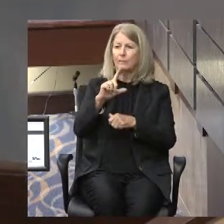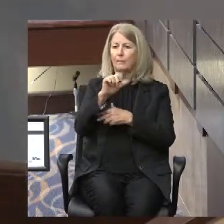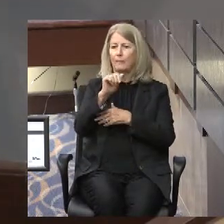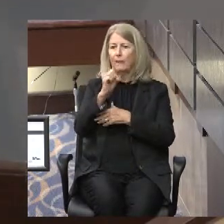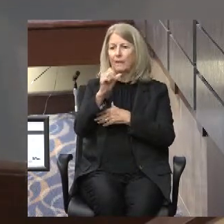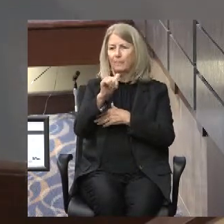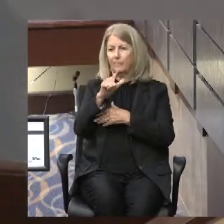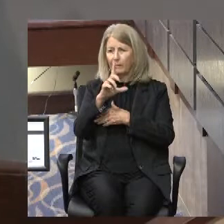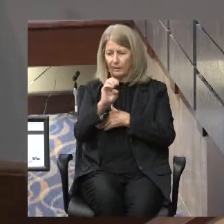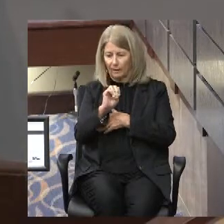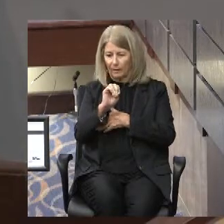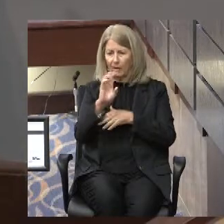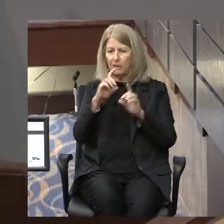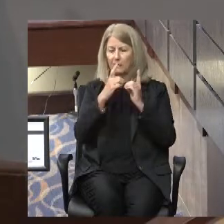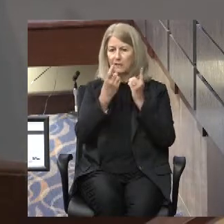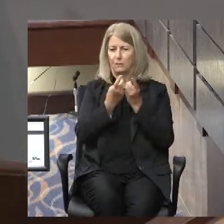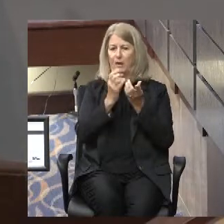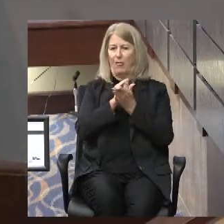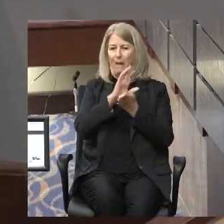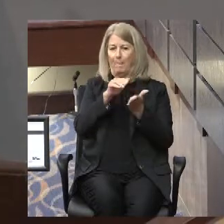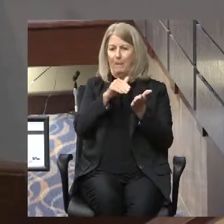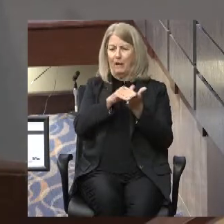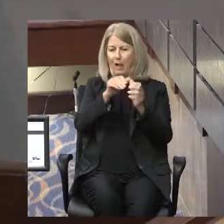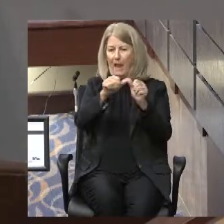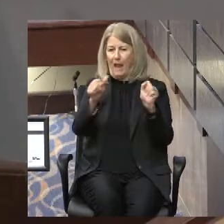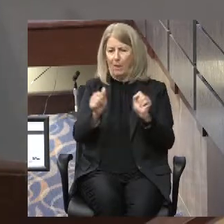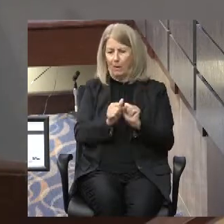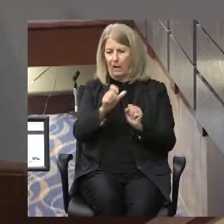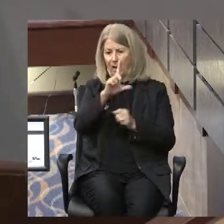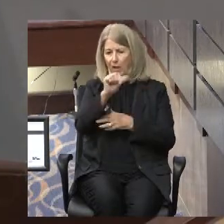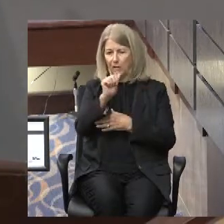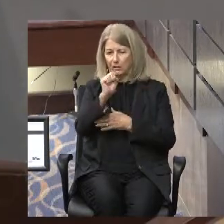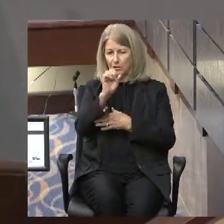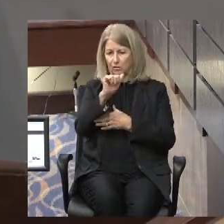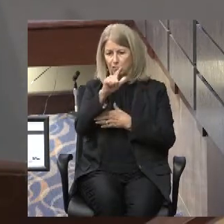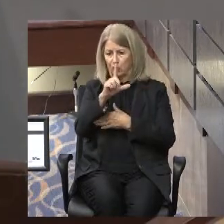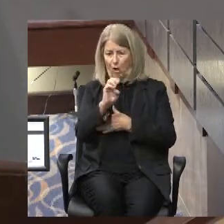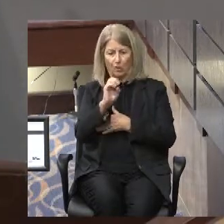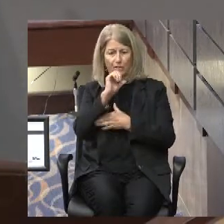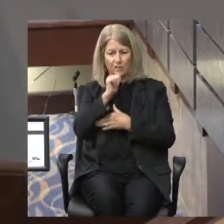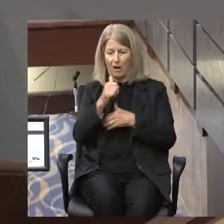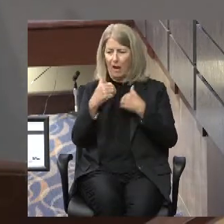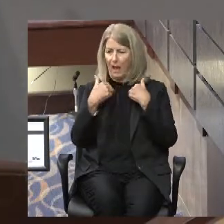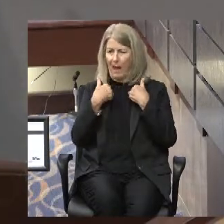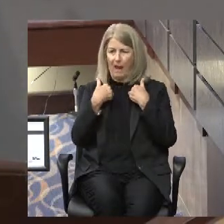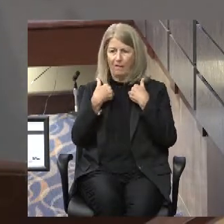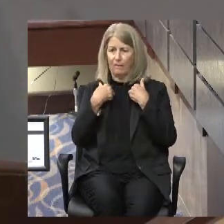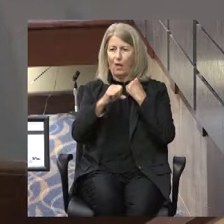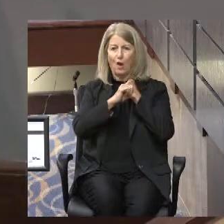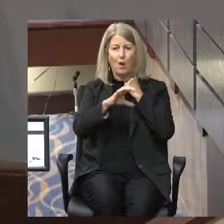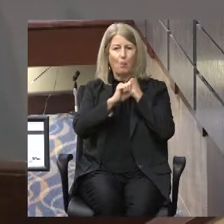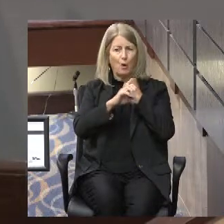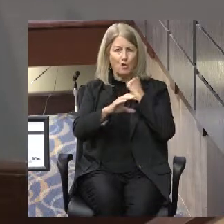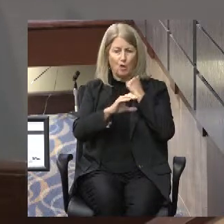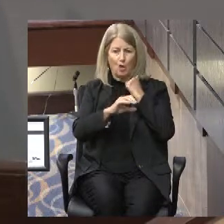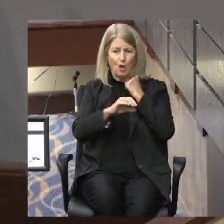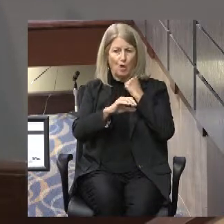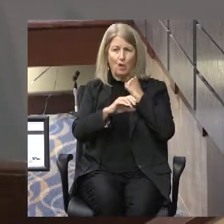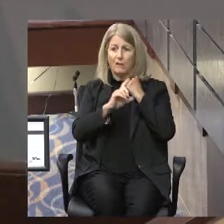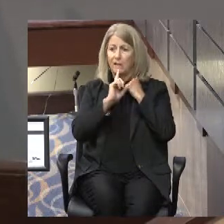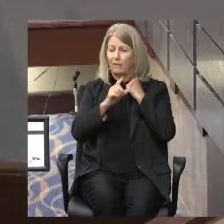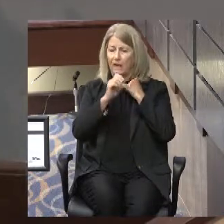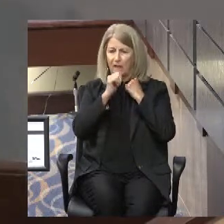because that middle section of LaSalle, it doesn't have a commercial, definitely not an